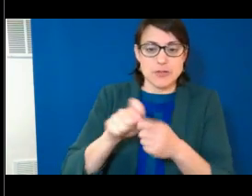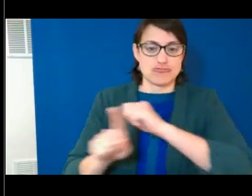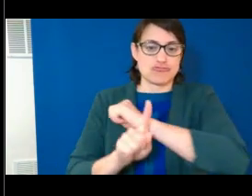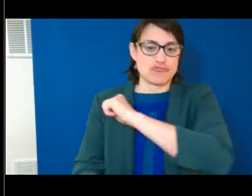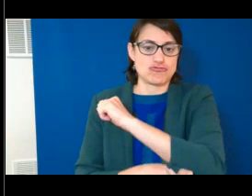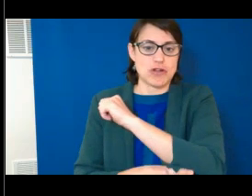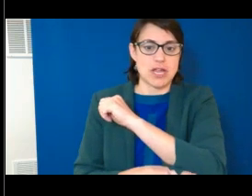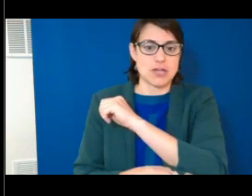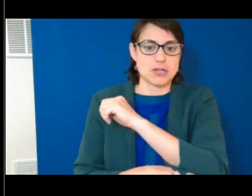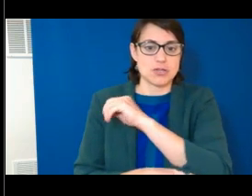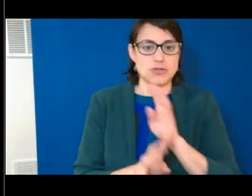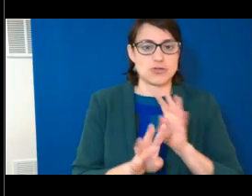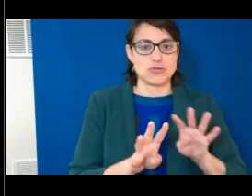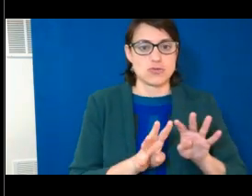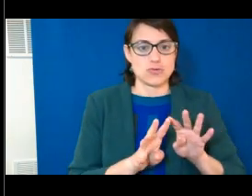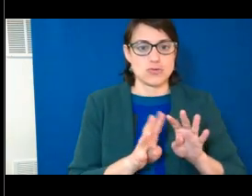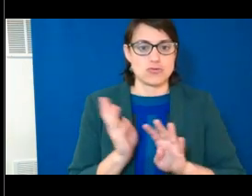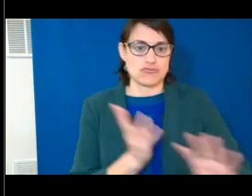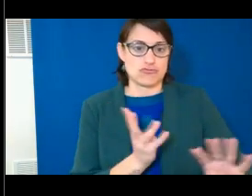answered your question, but.